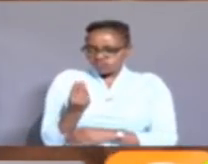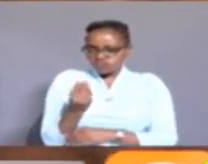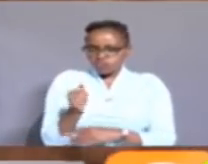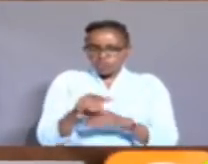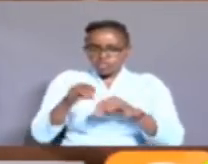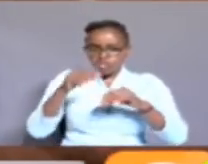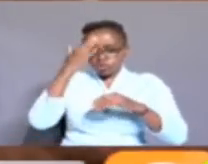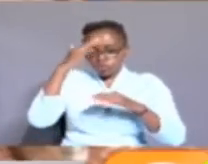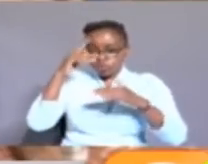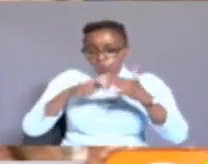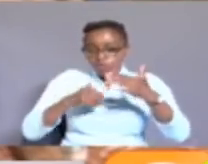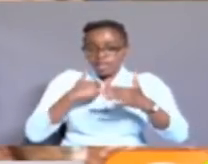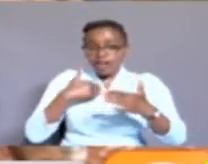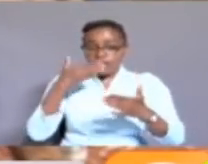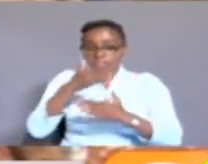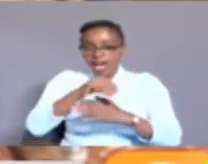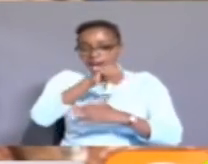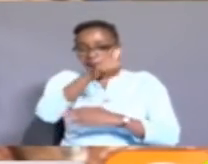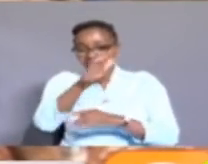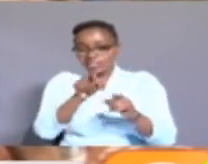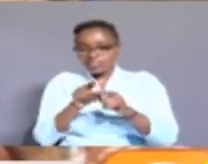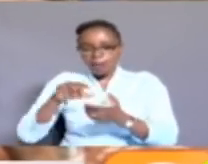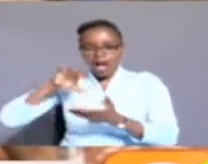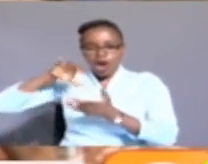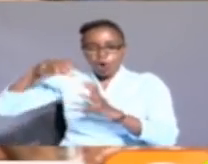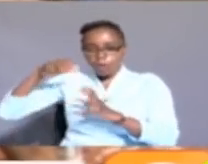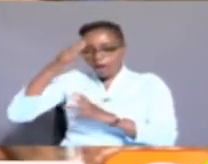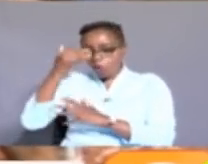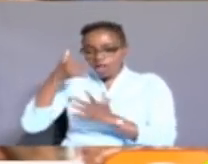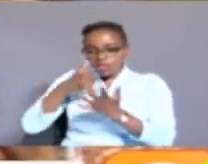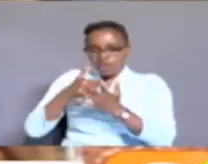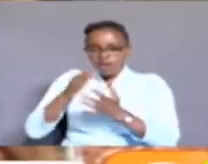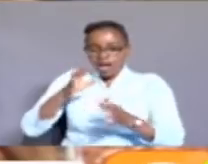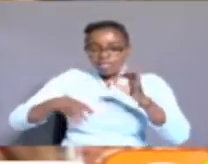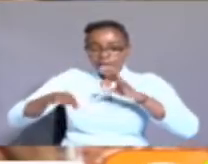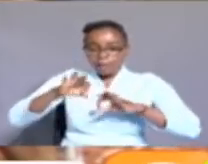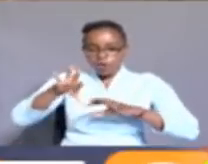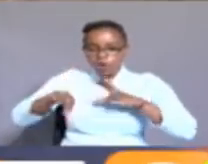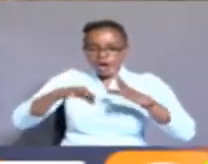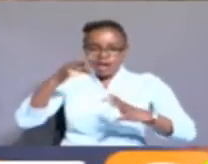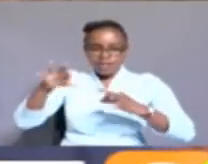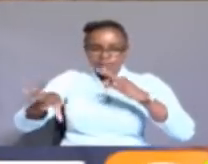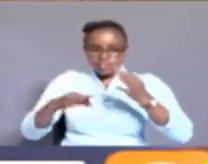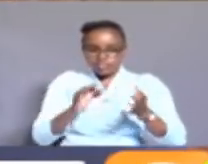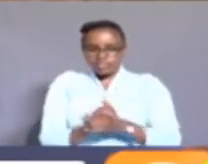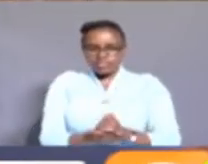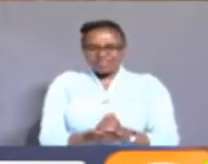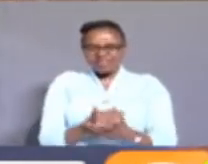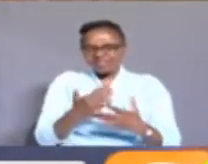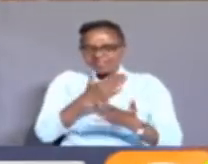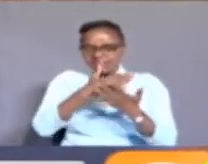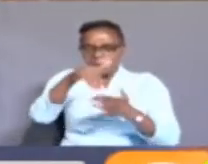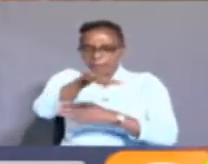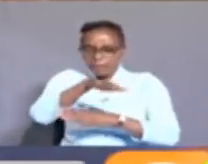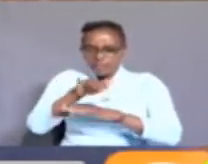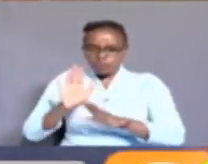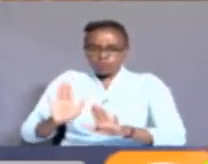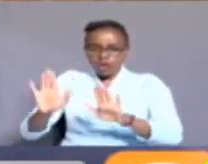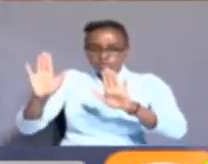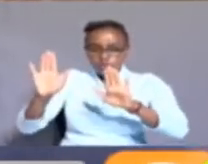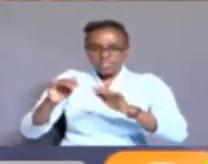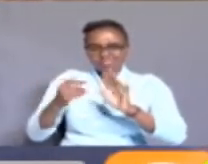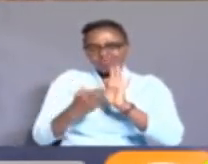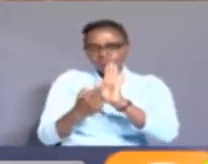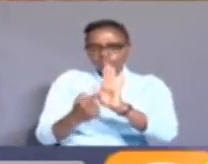its composition, while others are complex as they entail chemical analysis. Sampling, there are things that there are places that you avoid. For